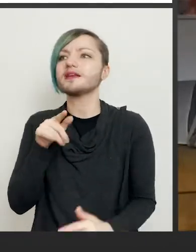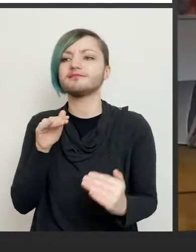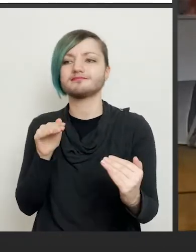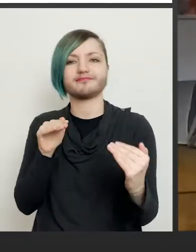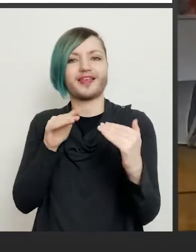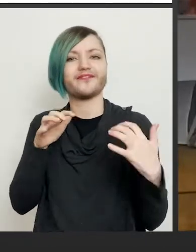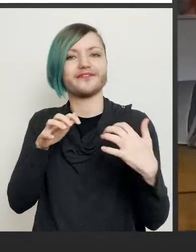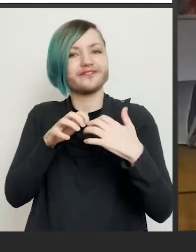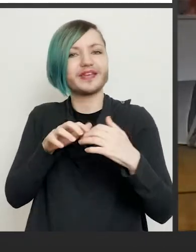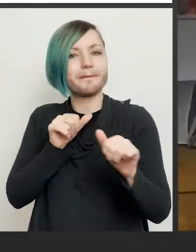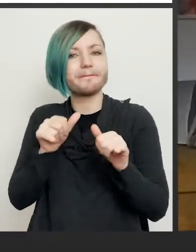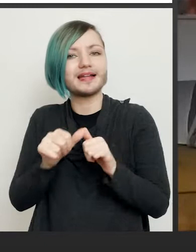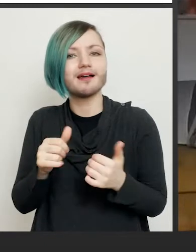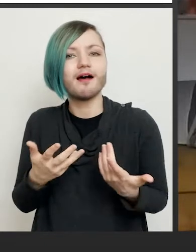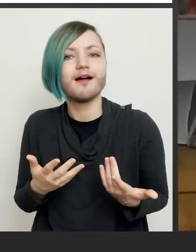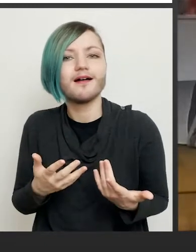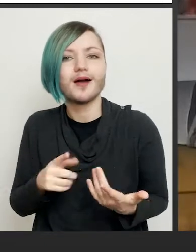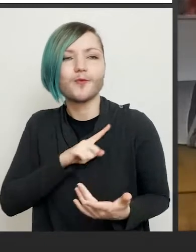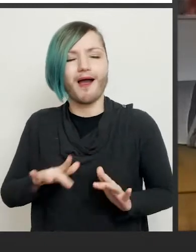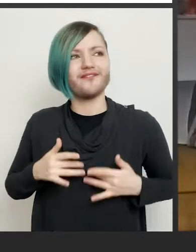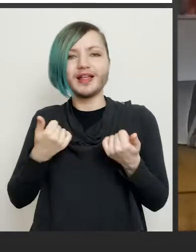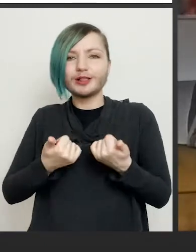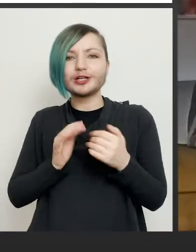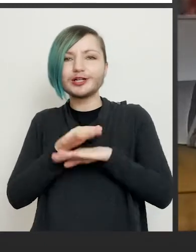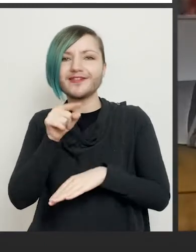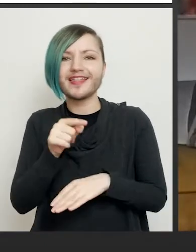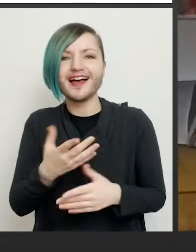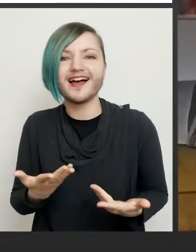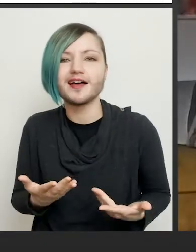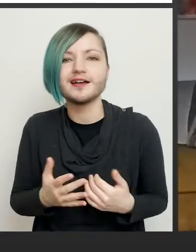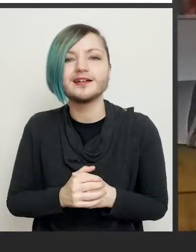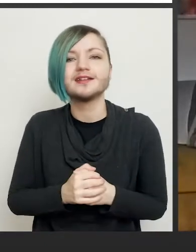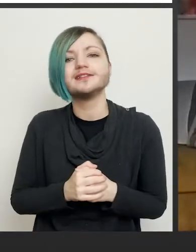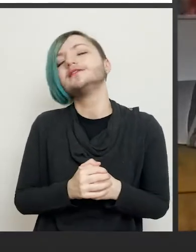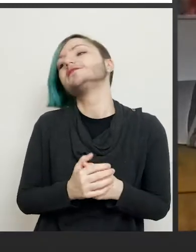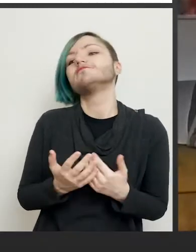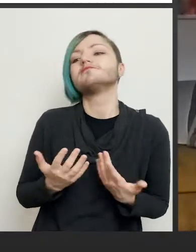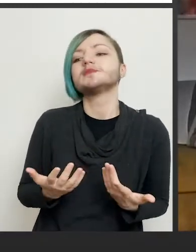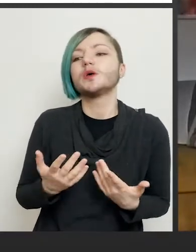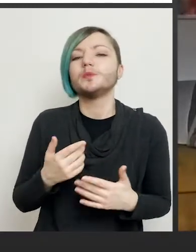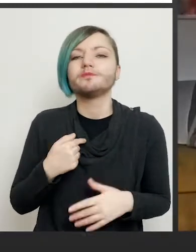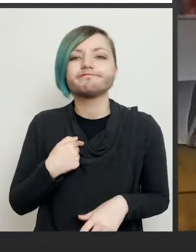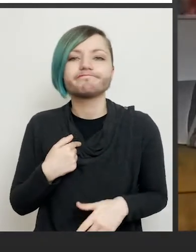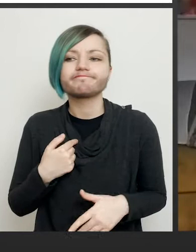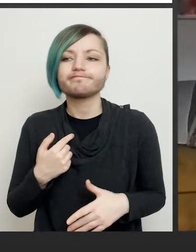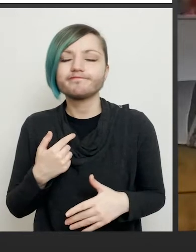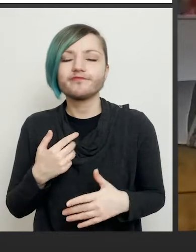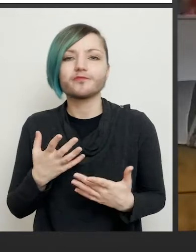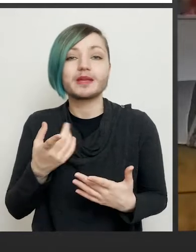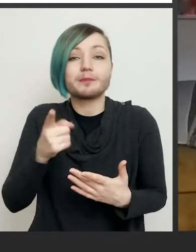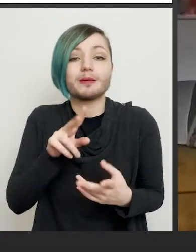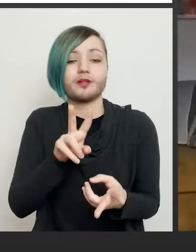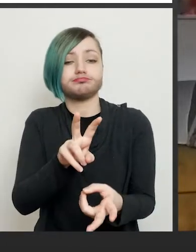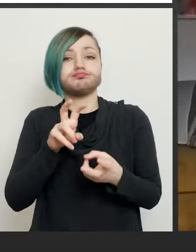makes me feel really good when people do that. And so I think for me, just the aspect of being seen and